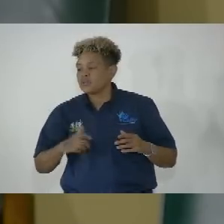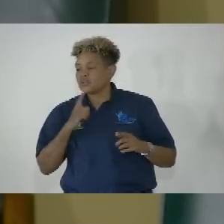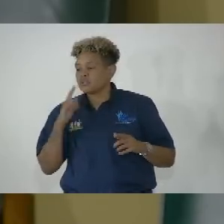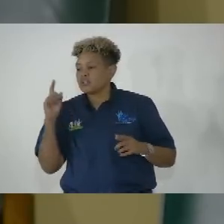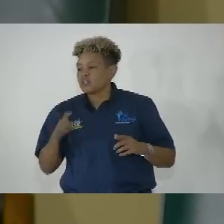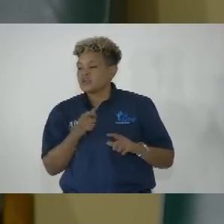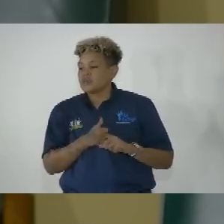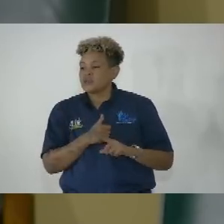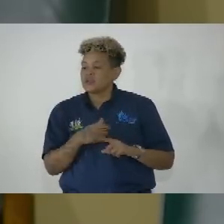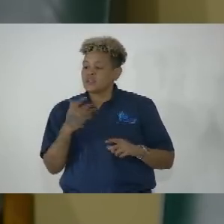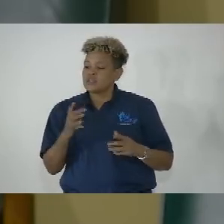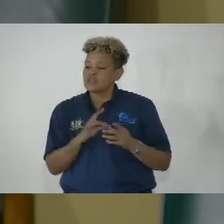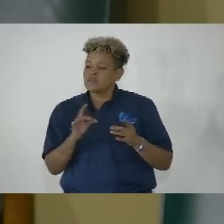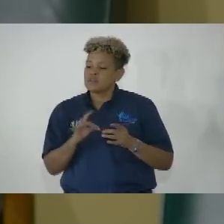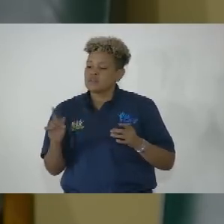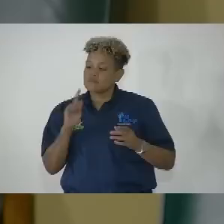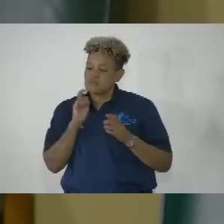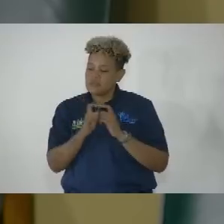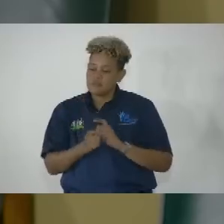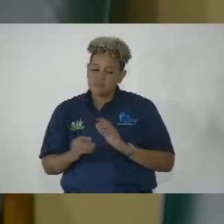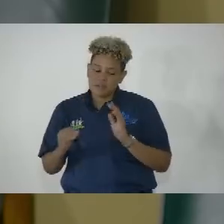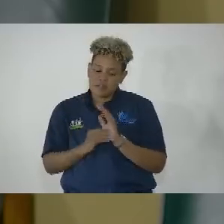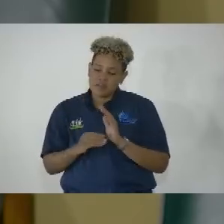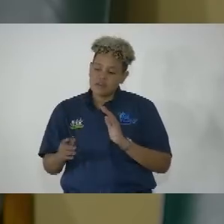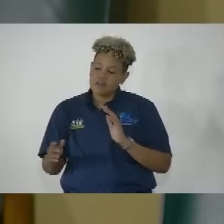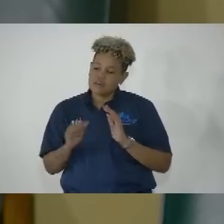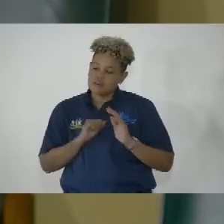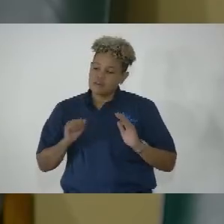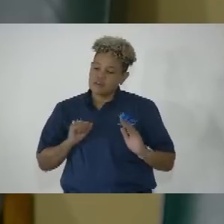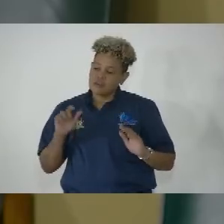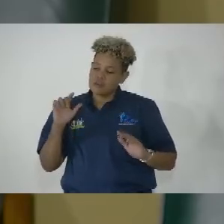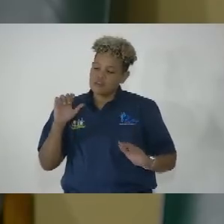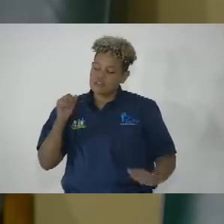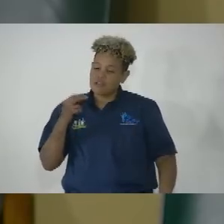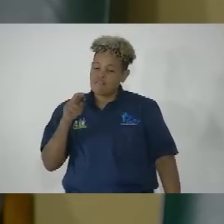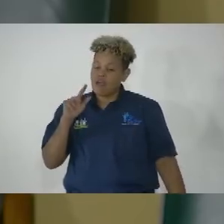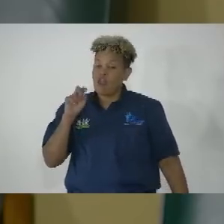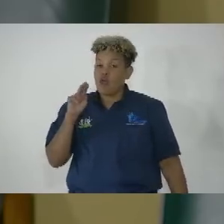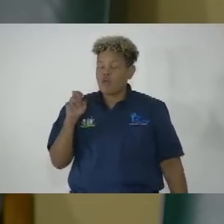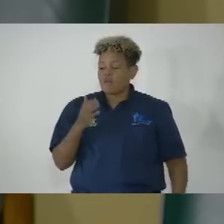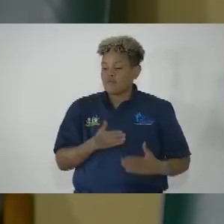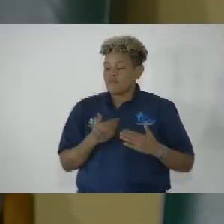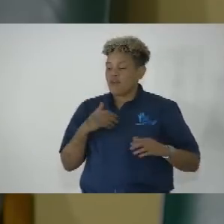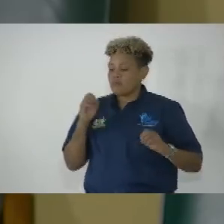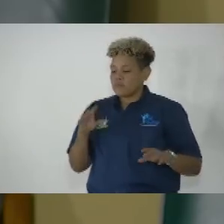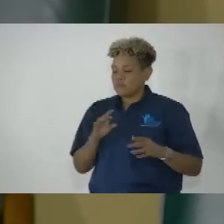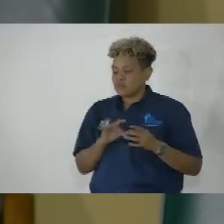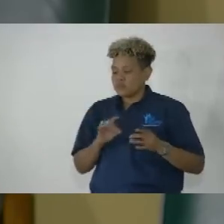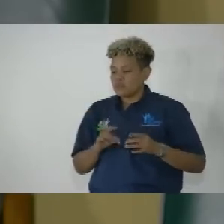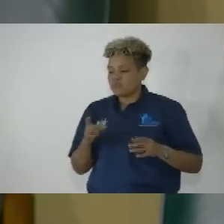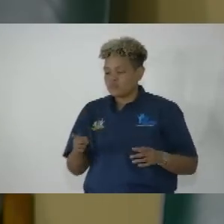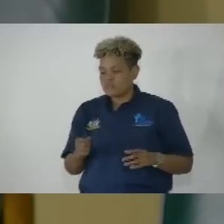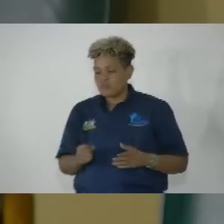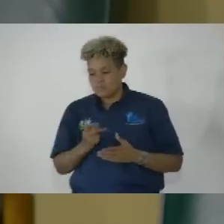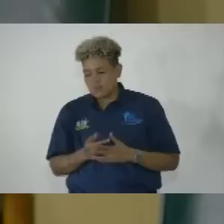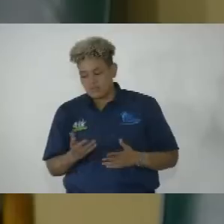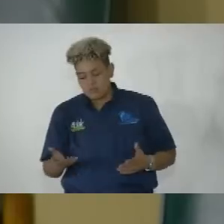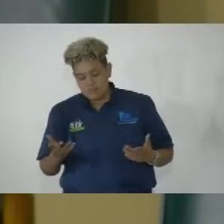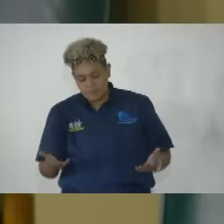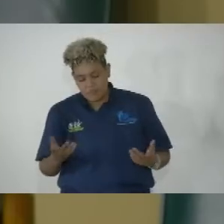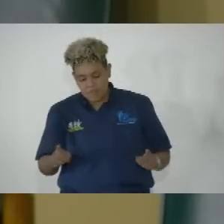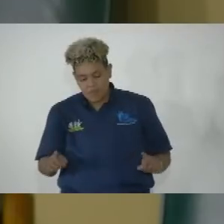ask that the motion be amended to add Sapphire Longmore before I put the motion to approve